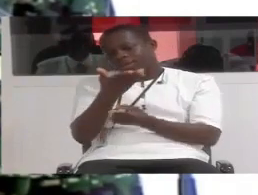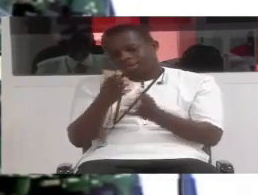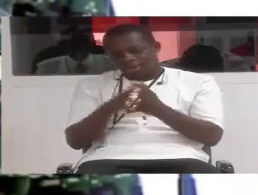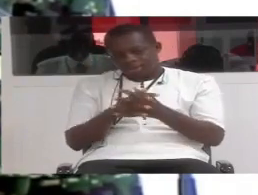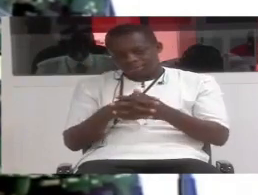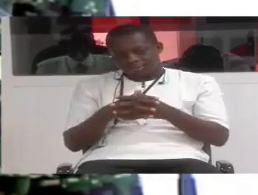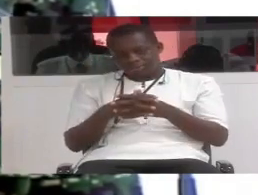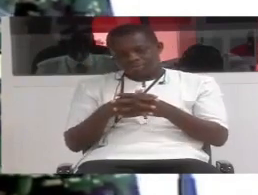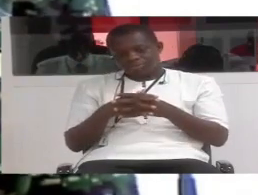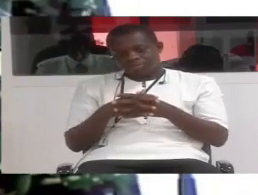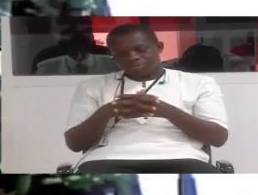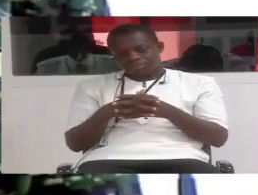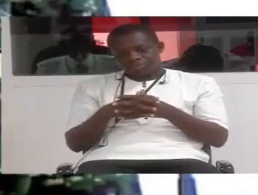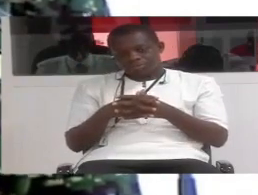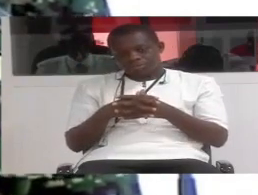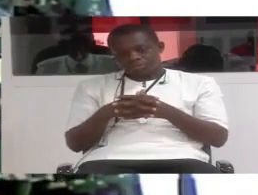going ins and out.